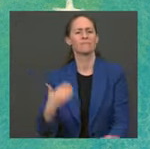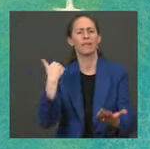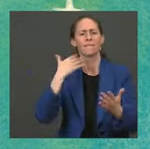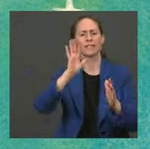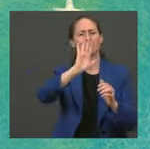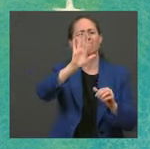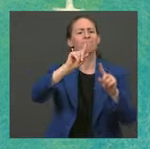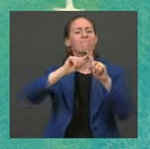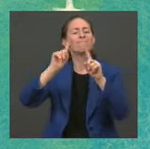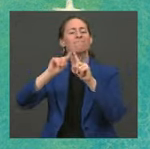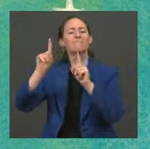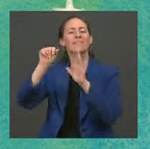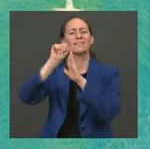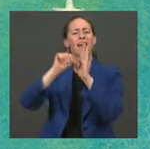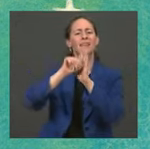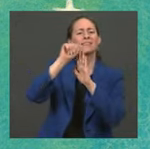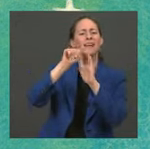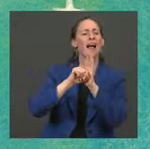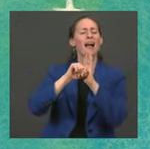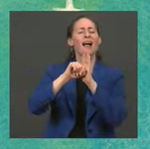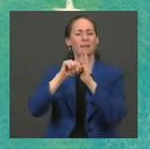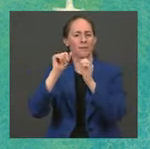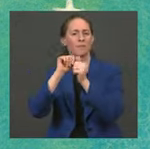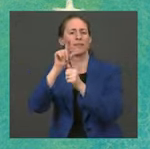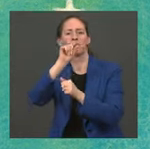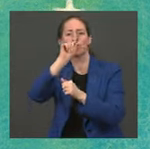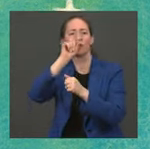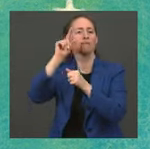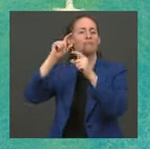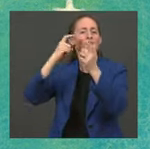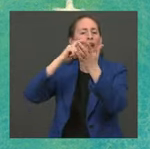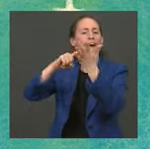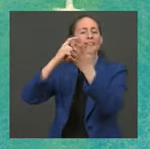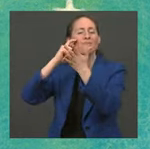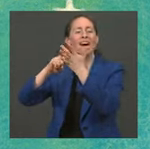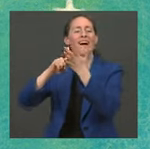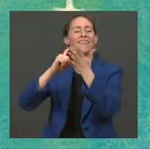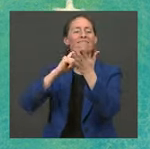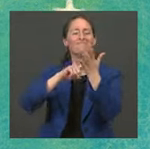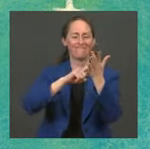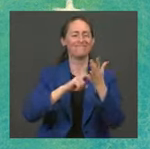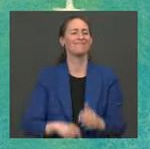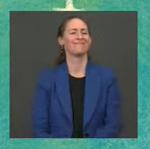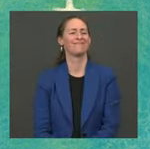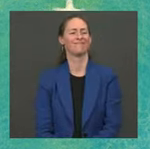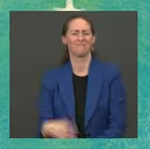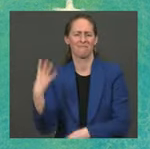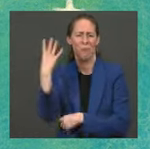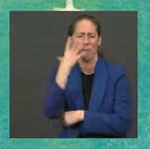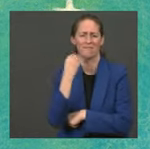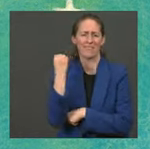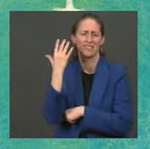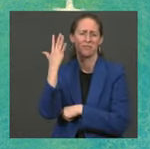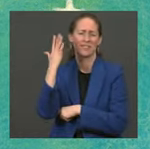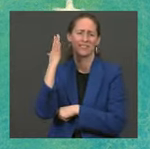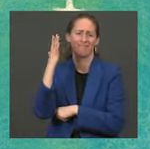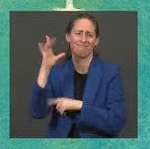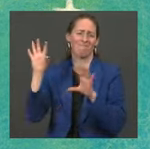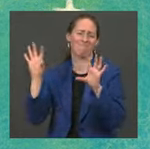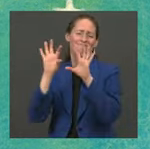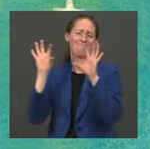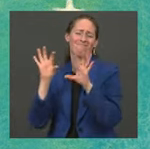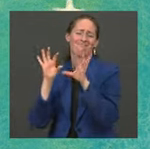brought together in harmony. That tree, wasn't that just so magnificent? I love that. And in